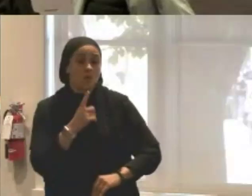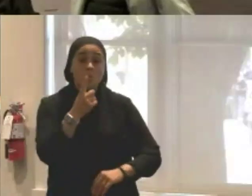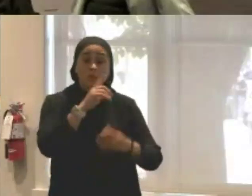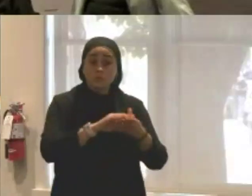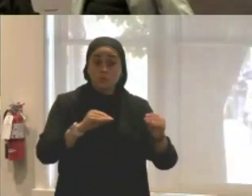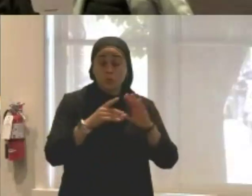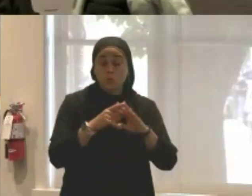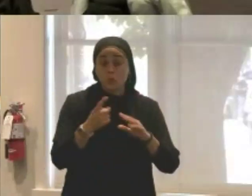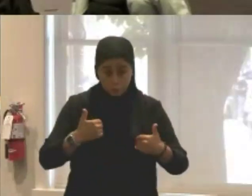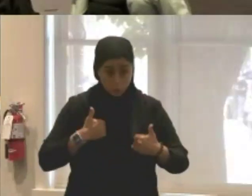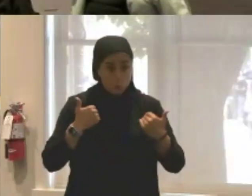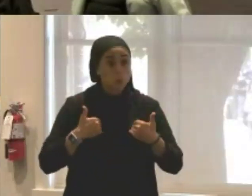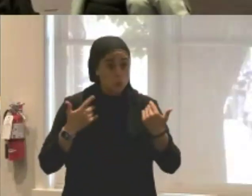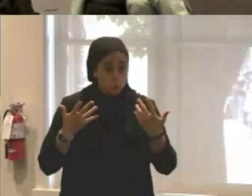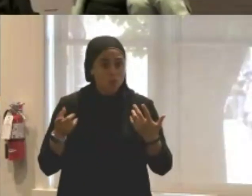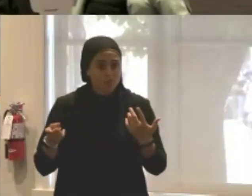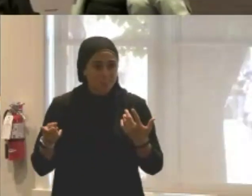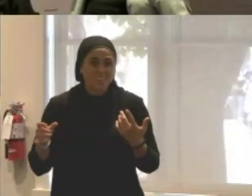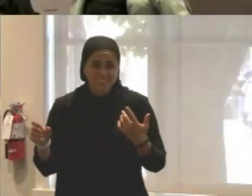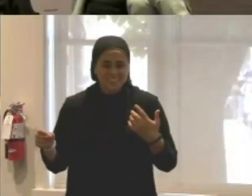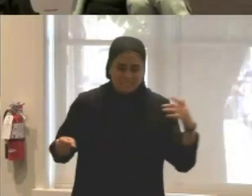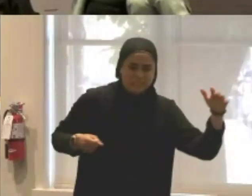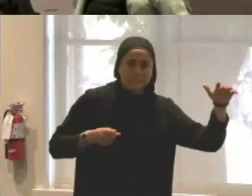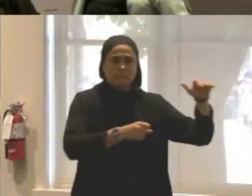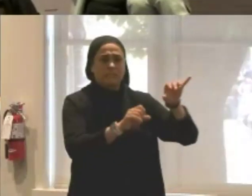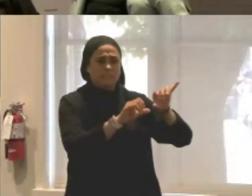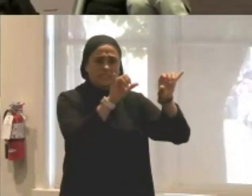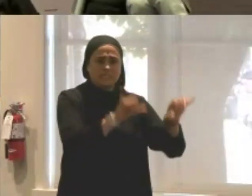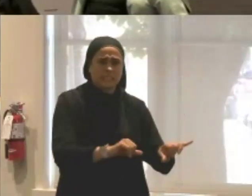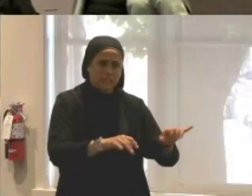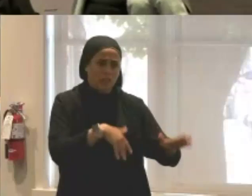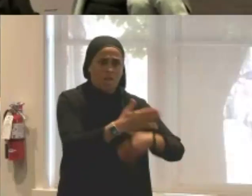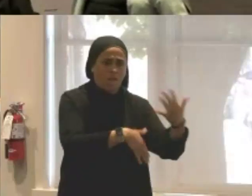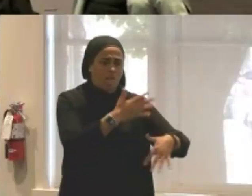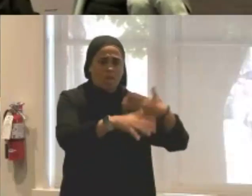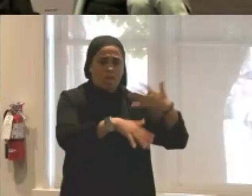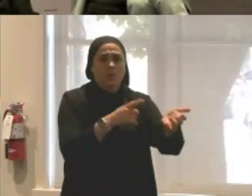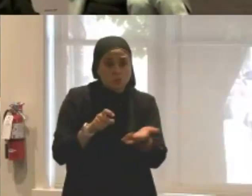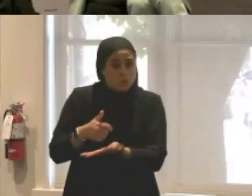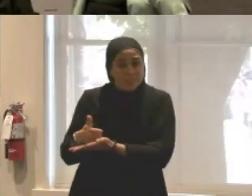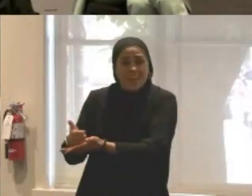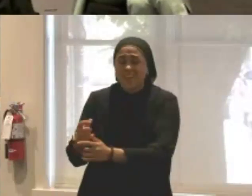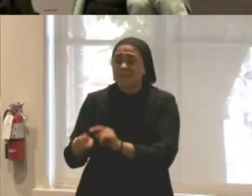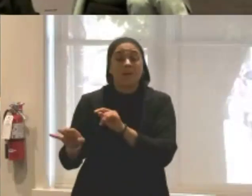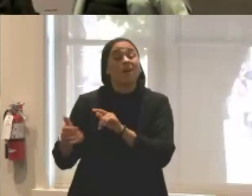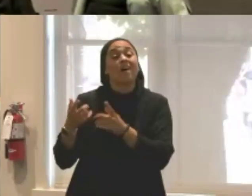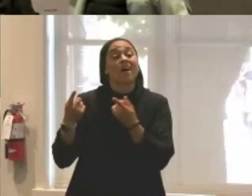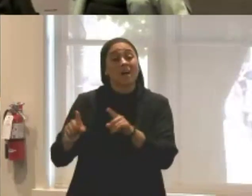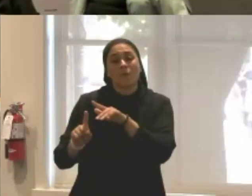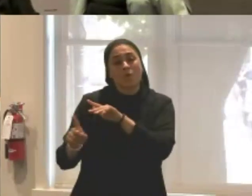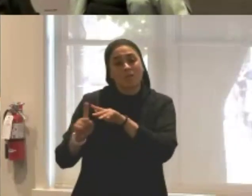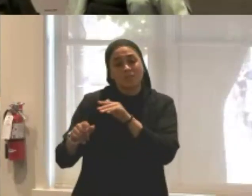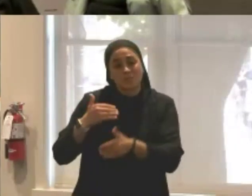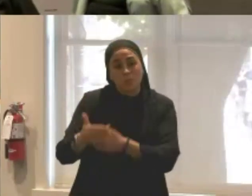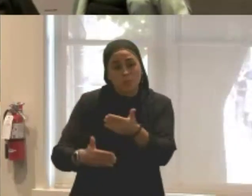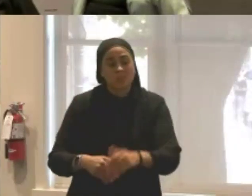mind is a youth that went through the system, a system that's supposed to be there to help them regularize. They were in the refugee process, the board